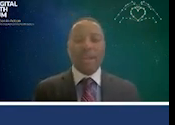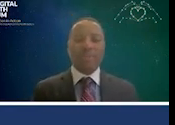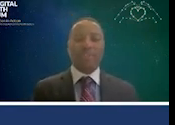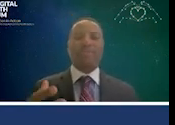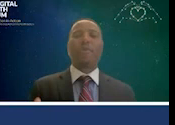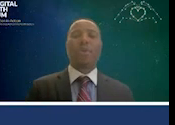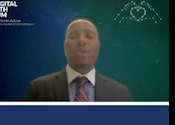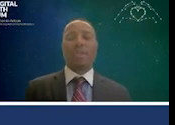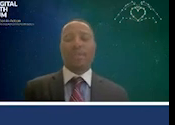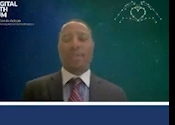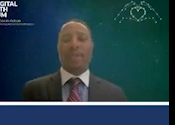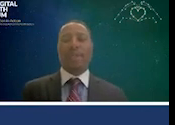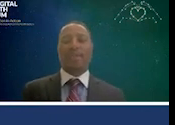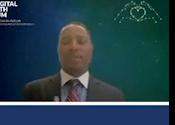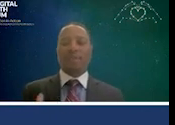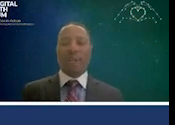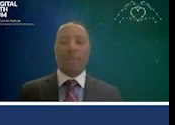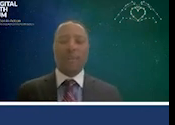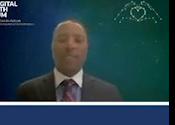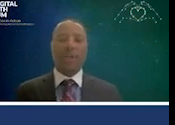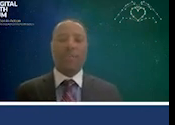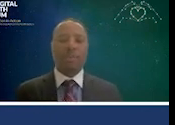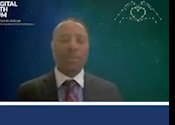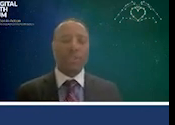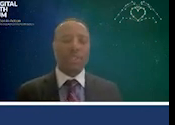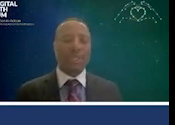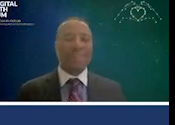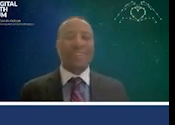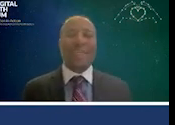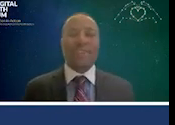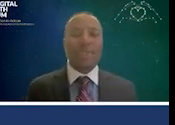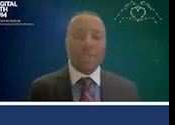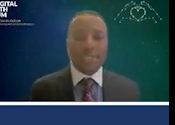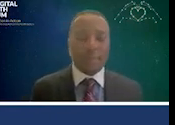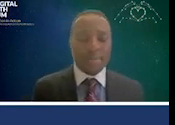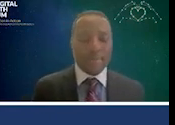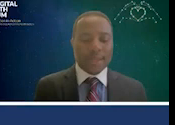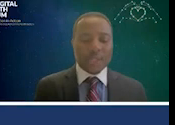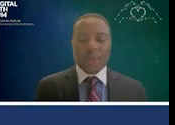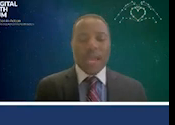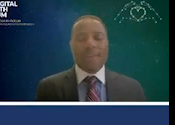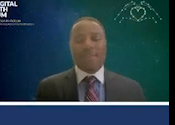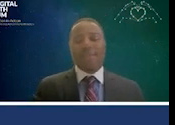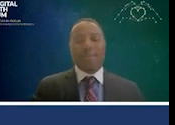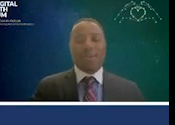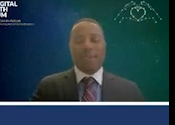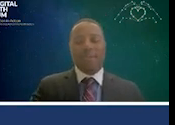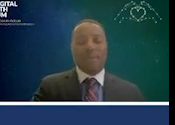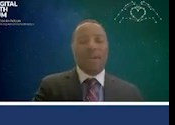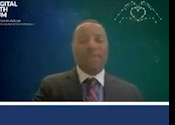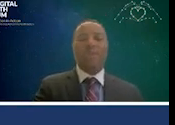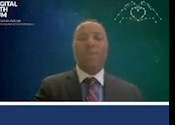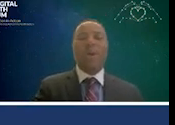the drivers for the development of the provincial attachment system. So we have a number